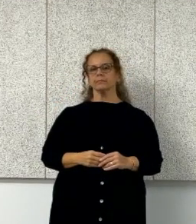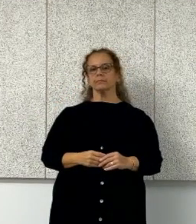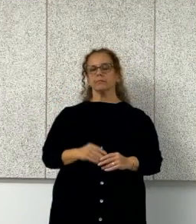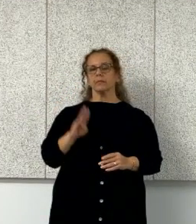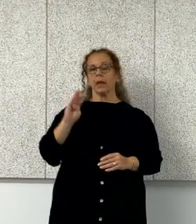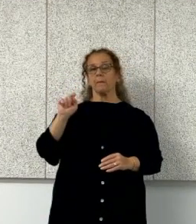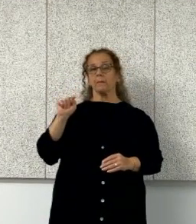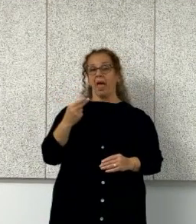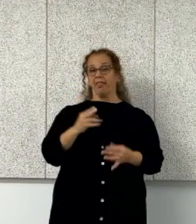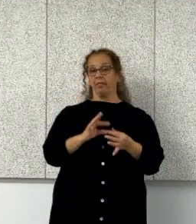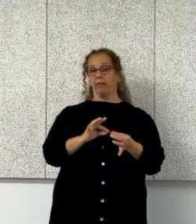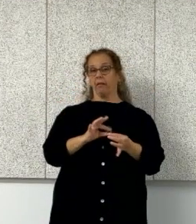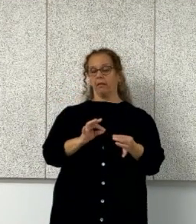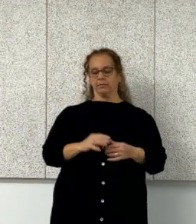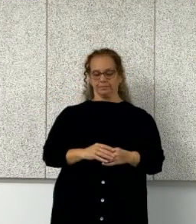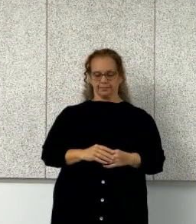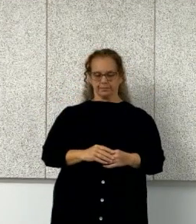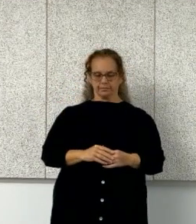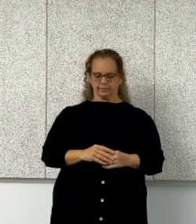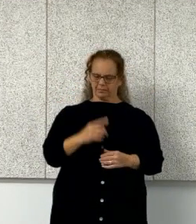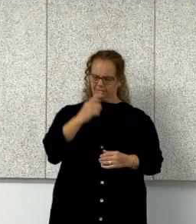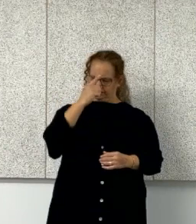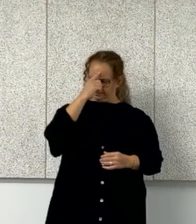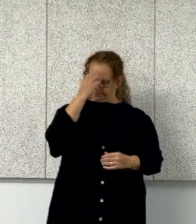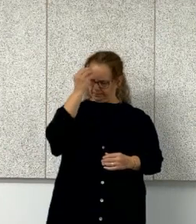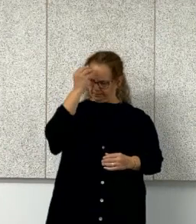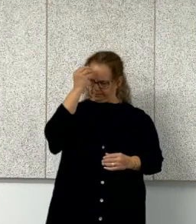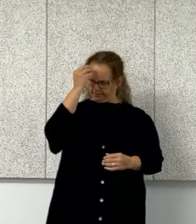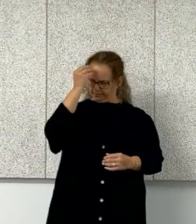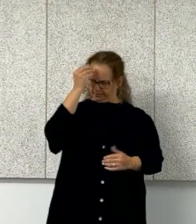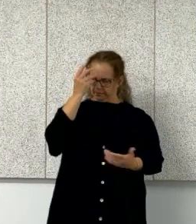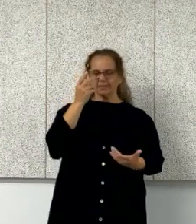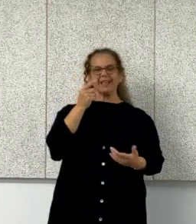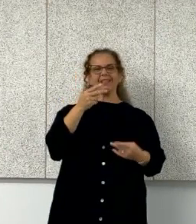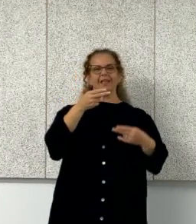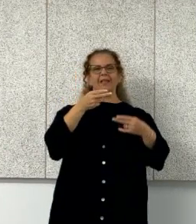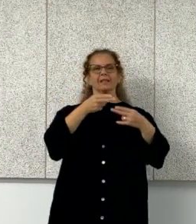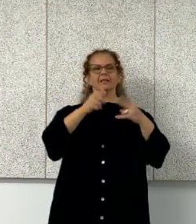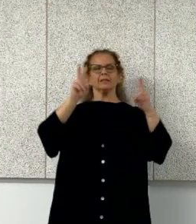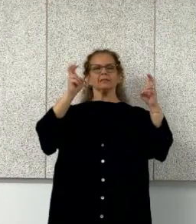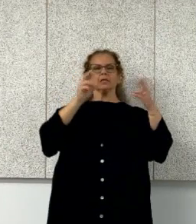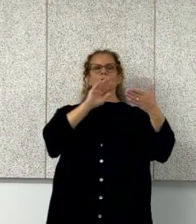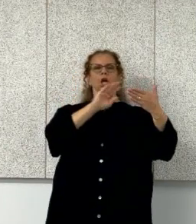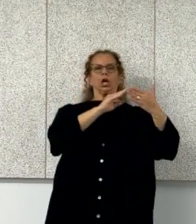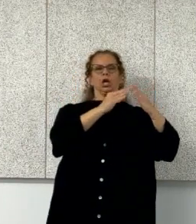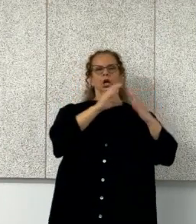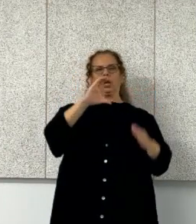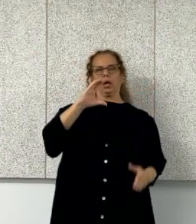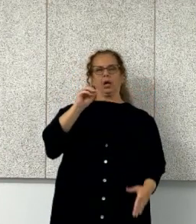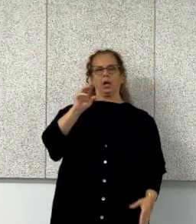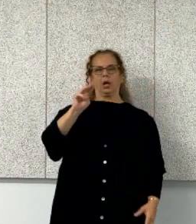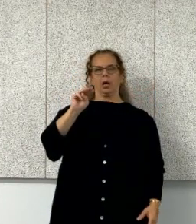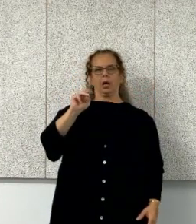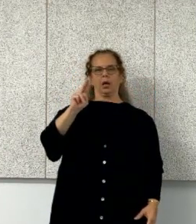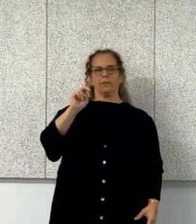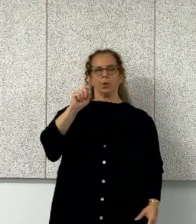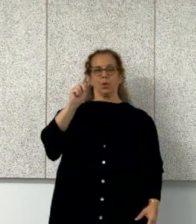I mean, the only thing that I can think of, I mean, it's just this term community that I think is just so important. I